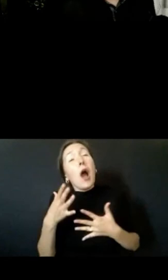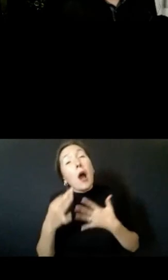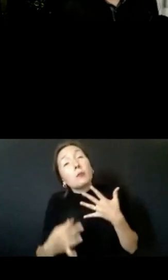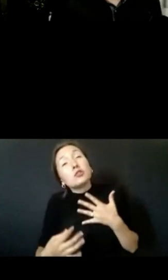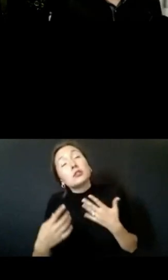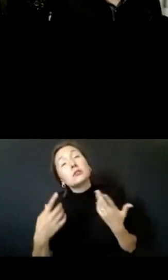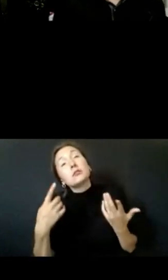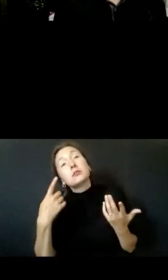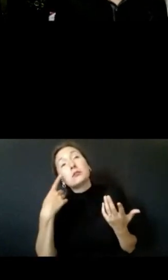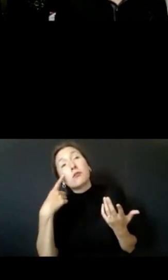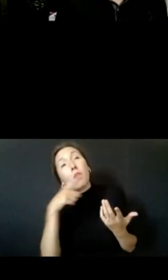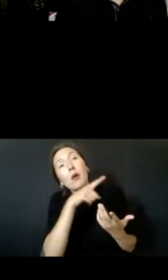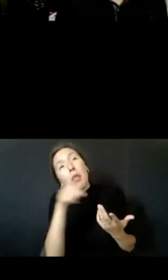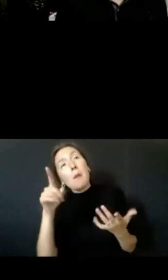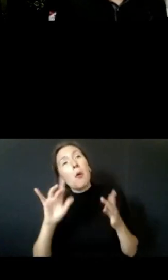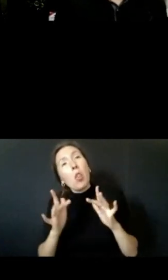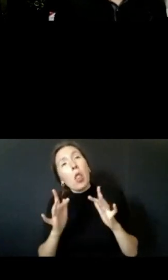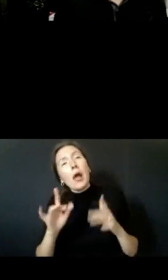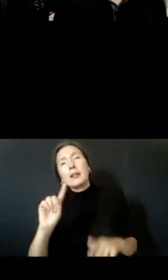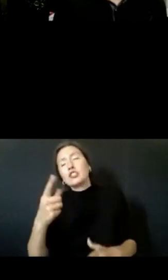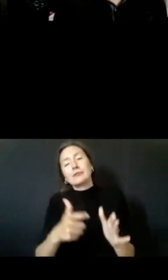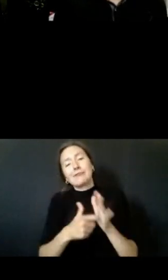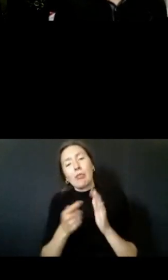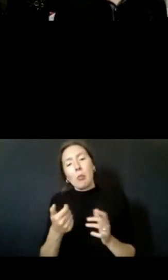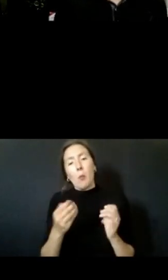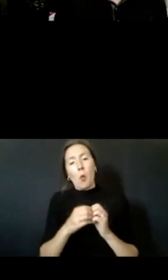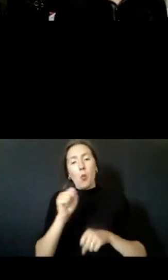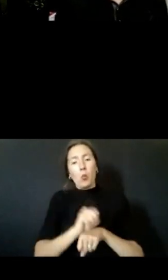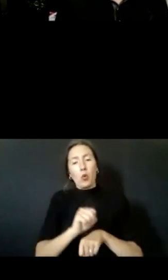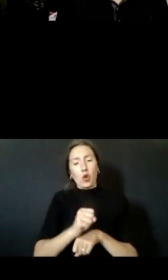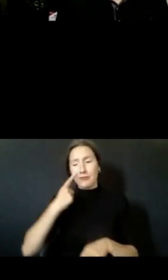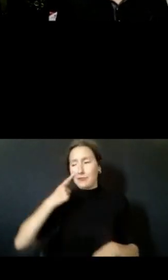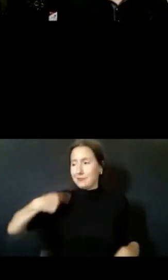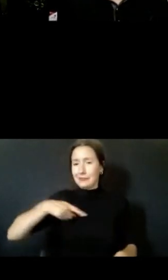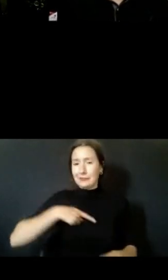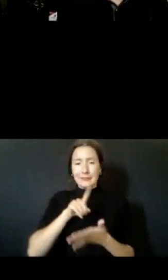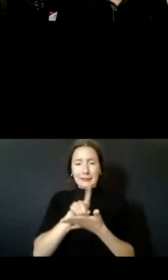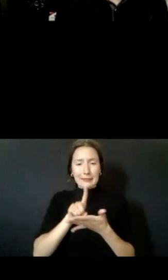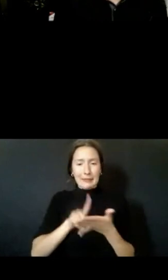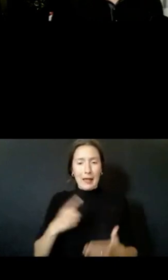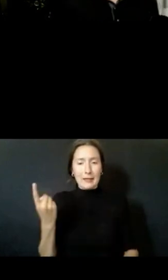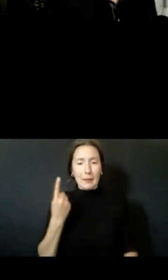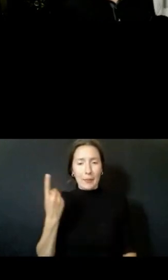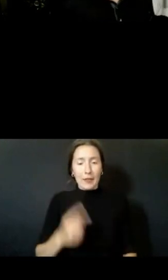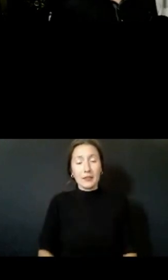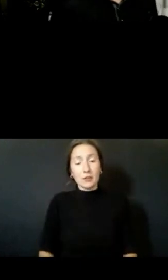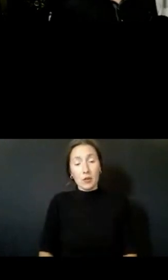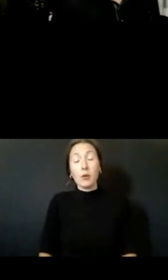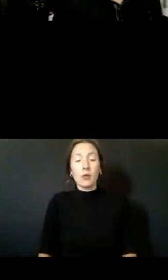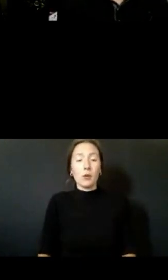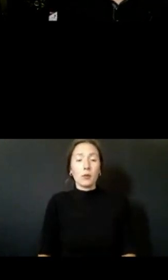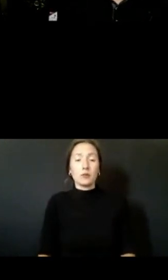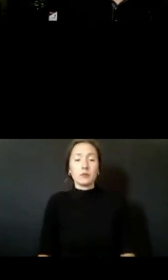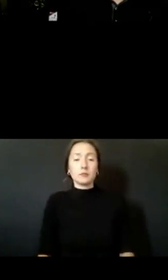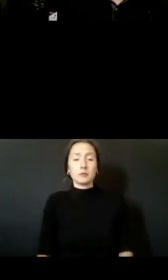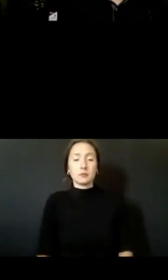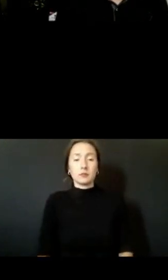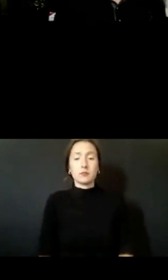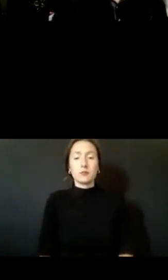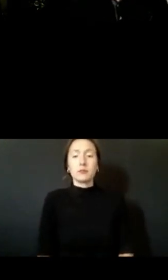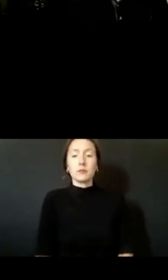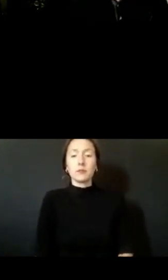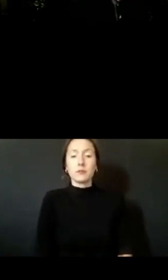drop. I know can be difficult with accessibility, but there is that option as well. So there are ways that you can give choices. Some of it, I mean,